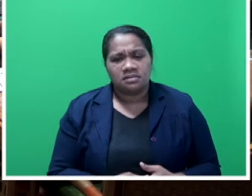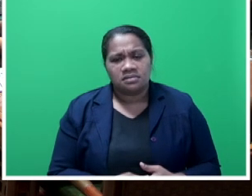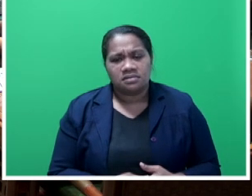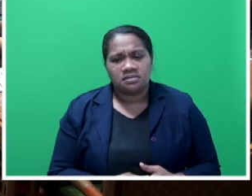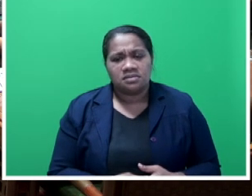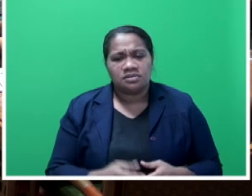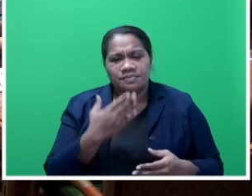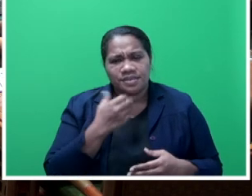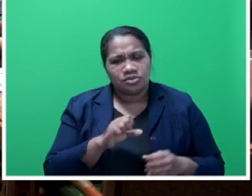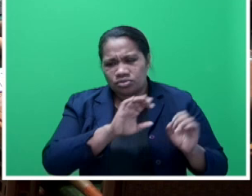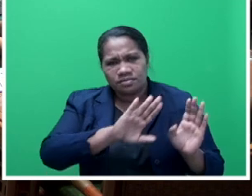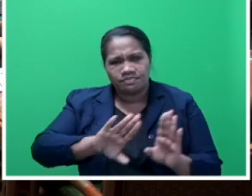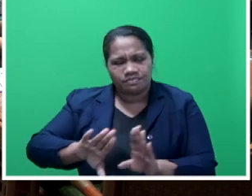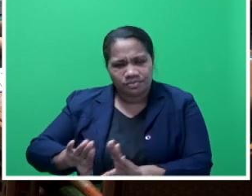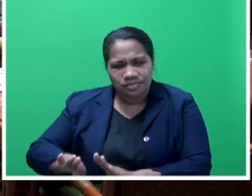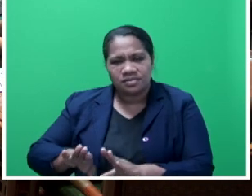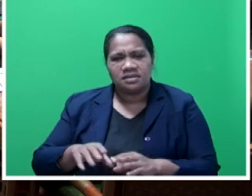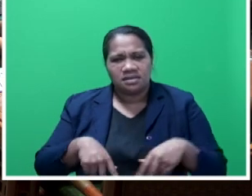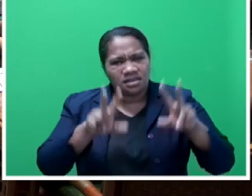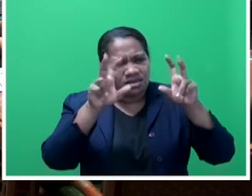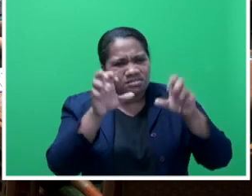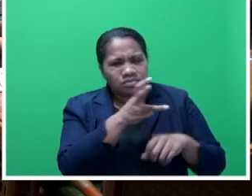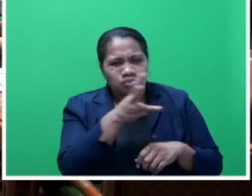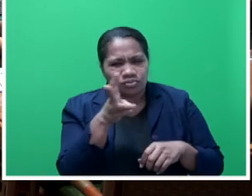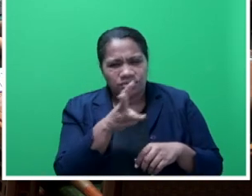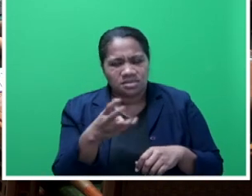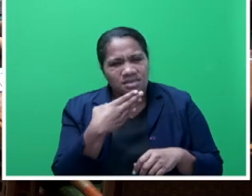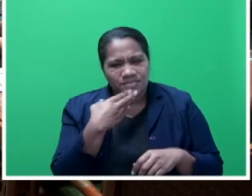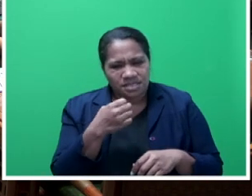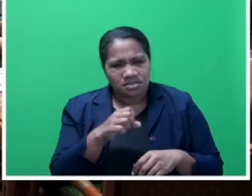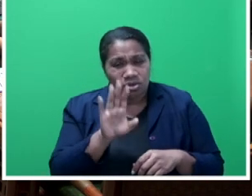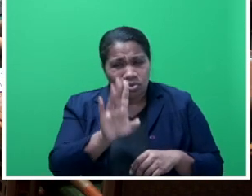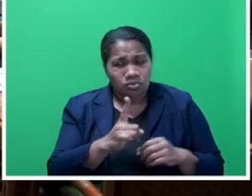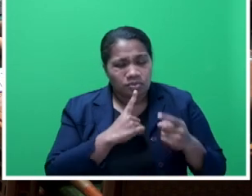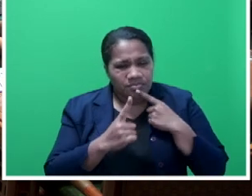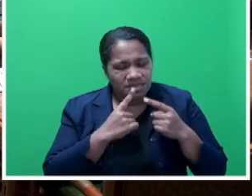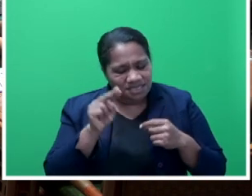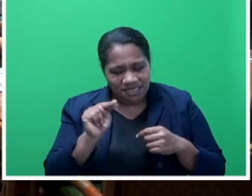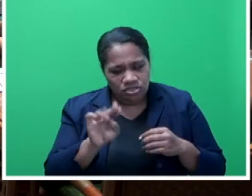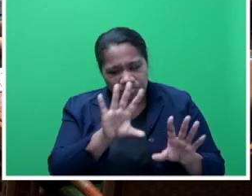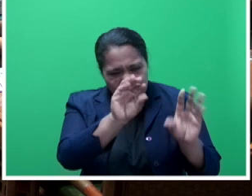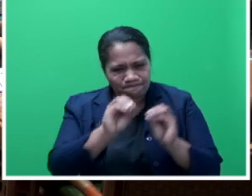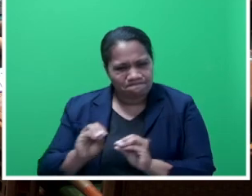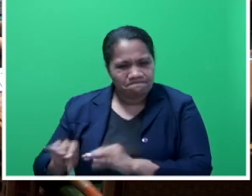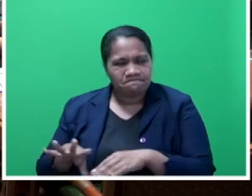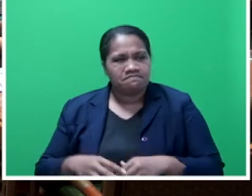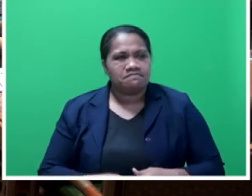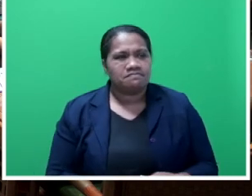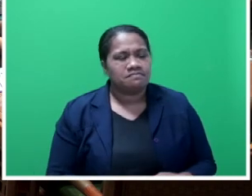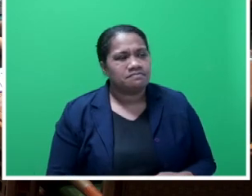and calling members imbecile. He needs to withdraw those comments. Thank you, Honourable Speaker. That's not.